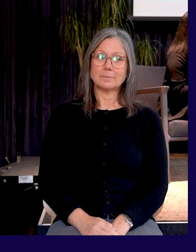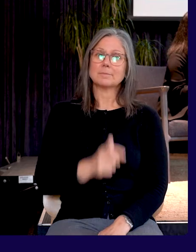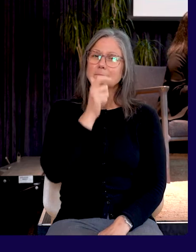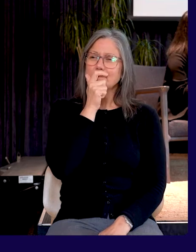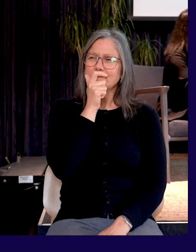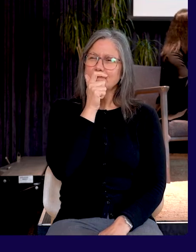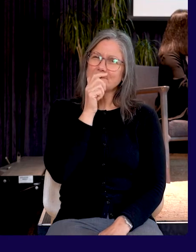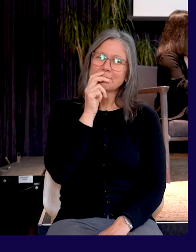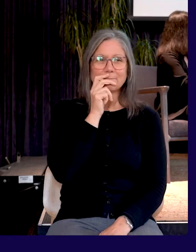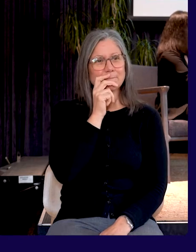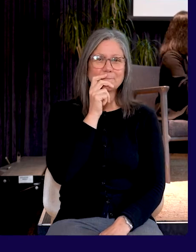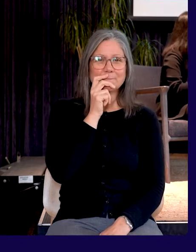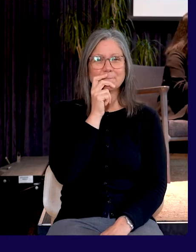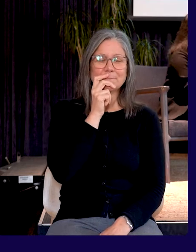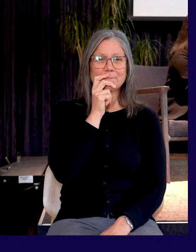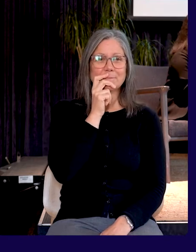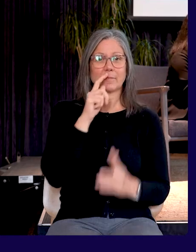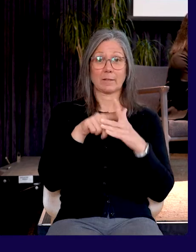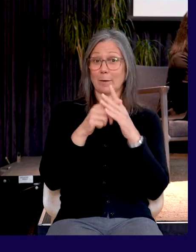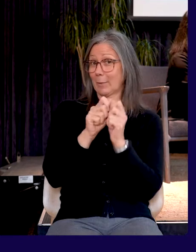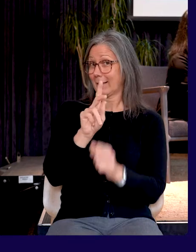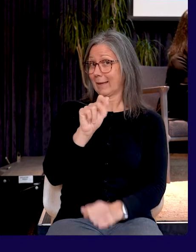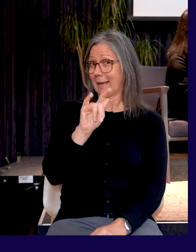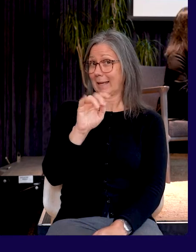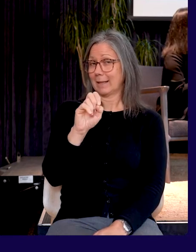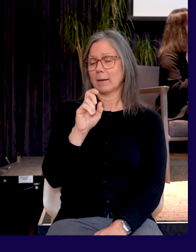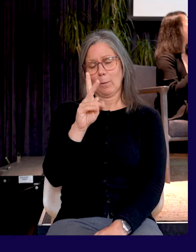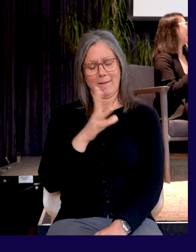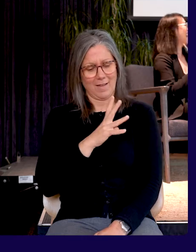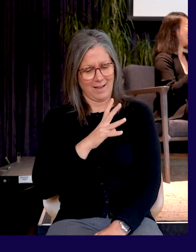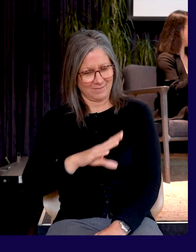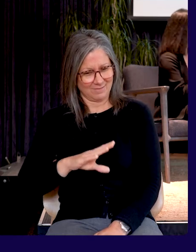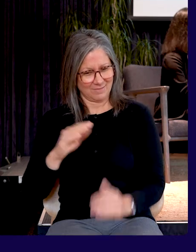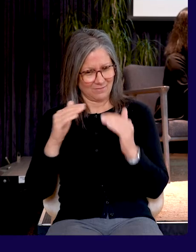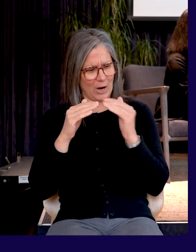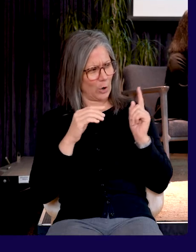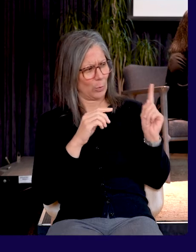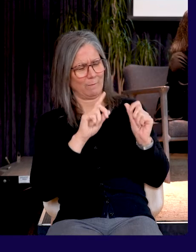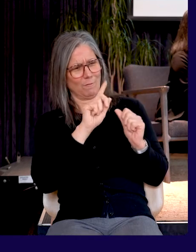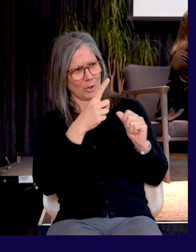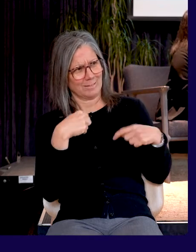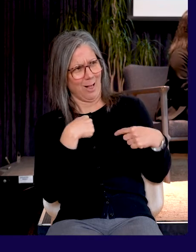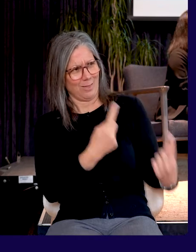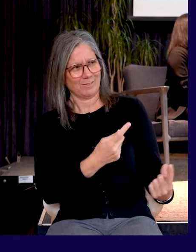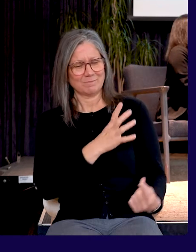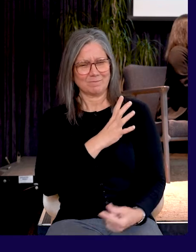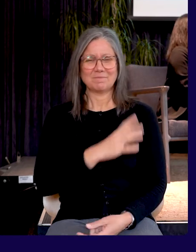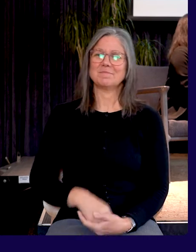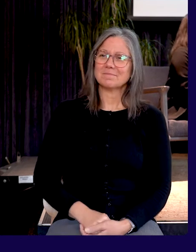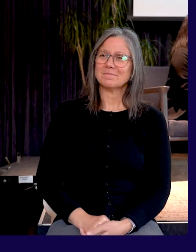Start on that end. All right. Start with Katie. I think that's fair. You've been going first the whole time, so I feel like that's fair.